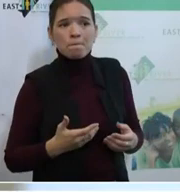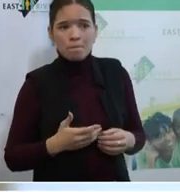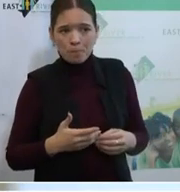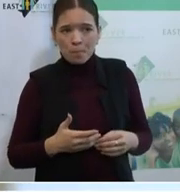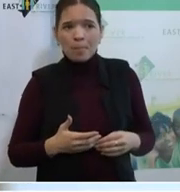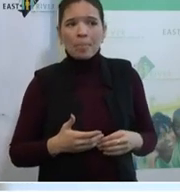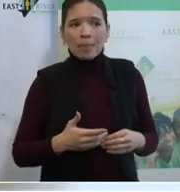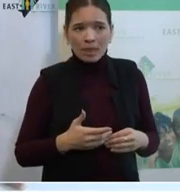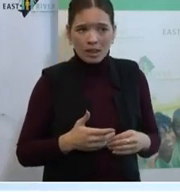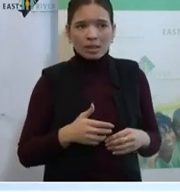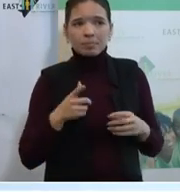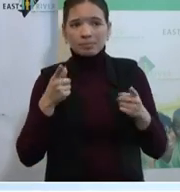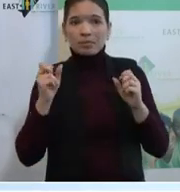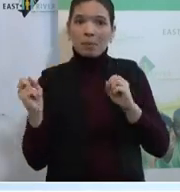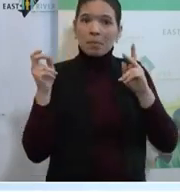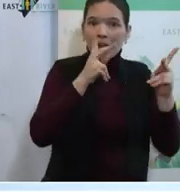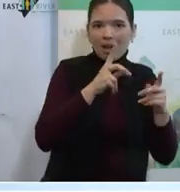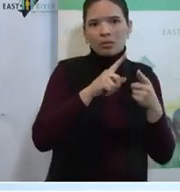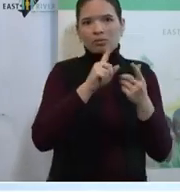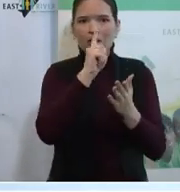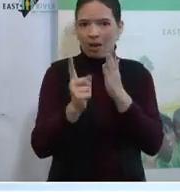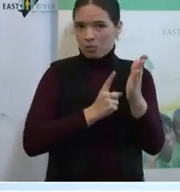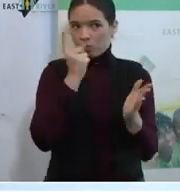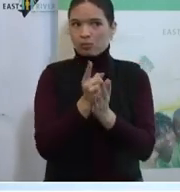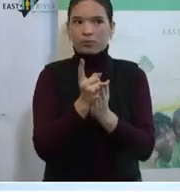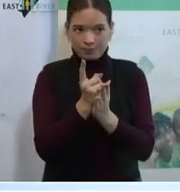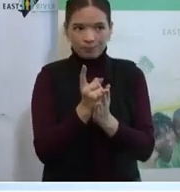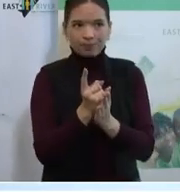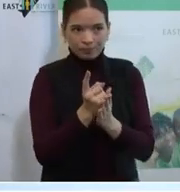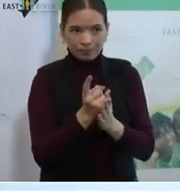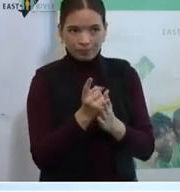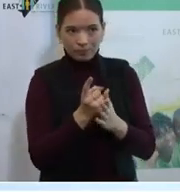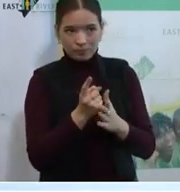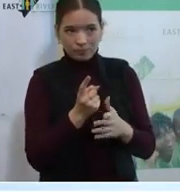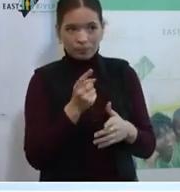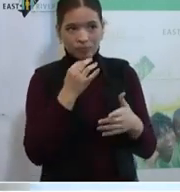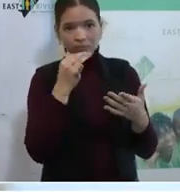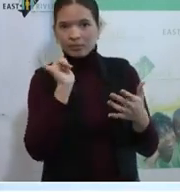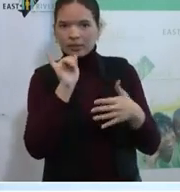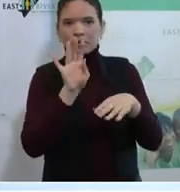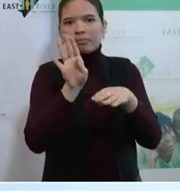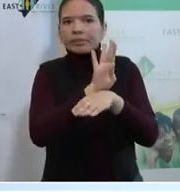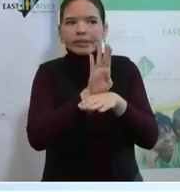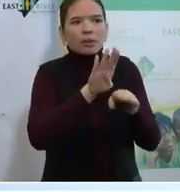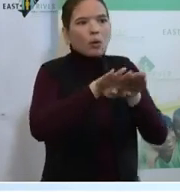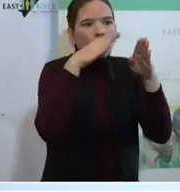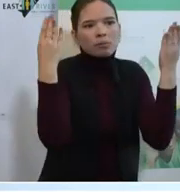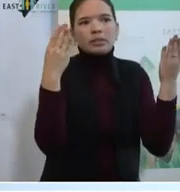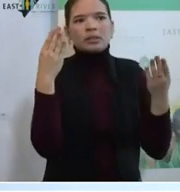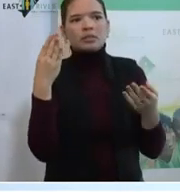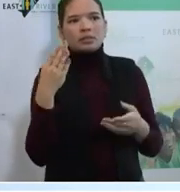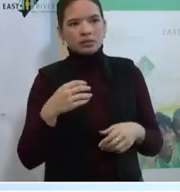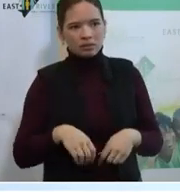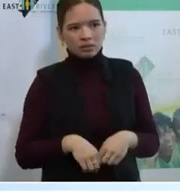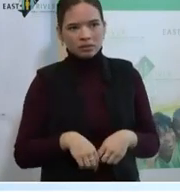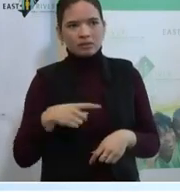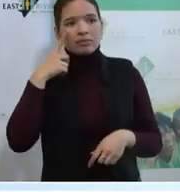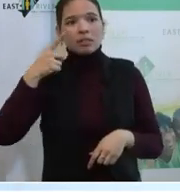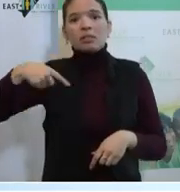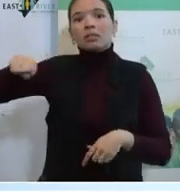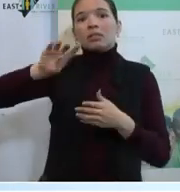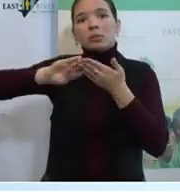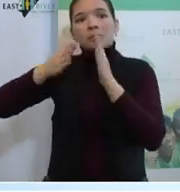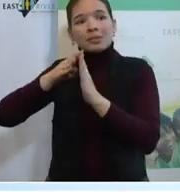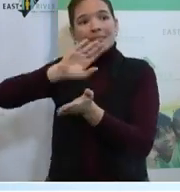in the summer, we're adding even more opportunities for camps. So we really need, and we will only be able to do